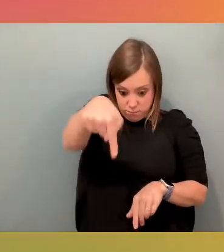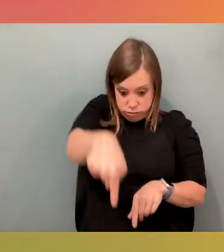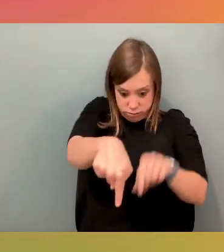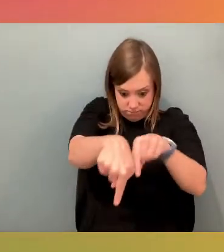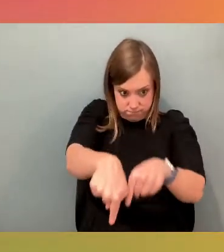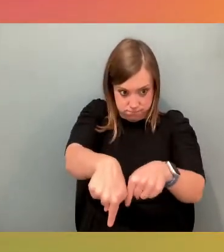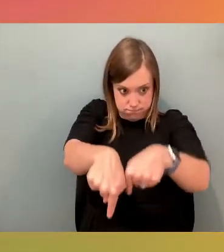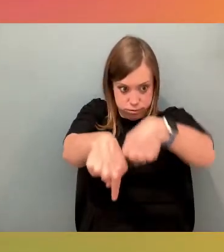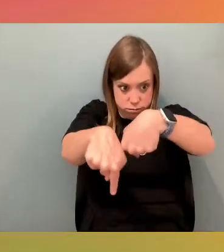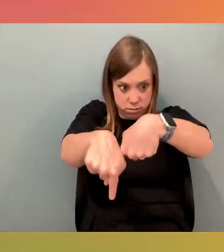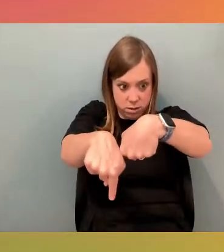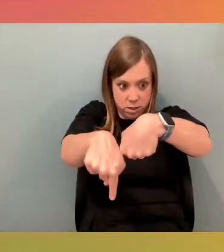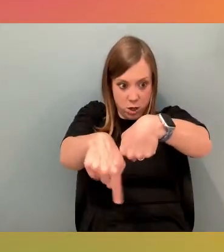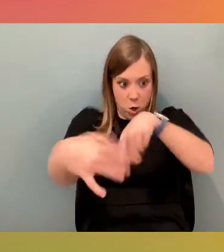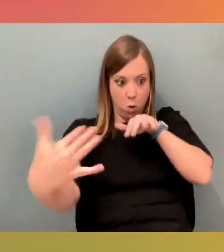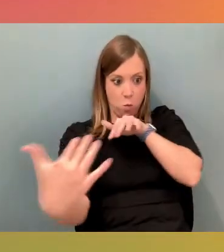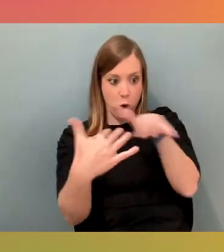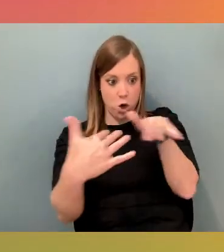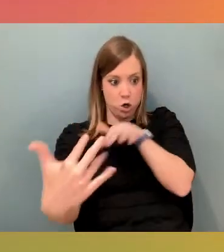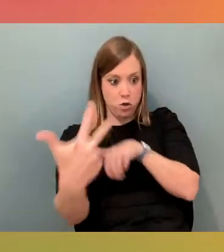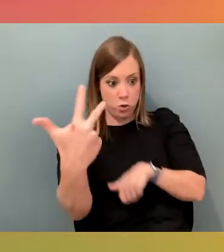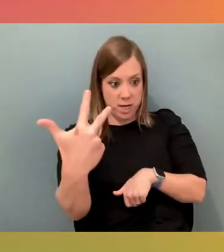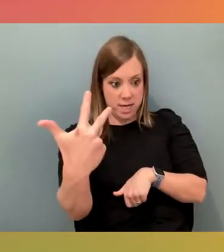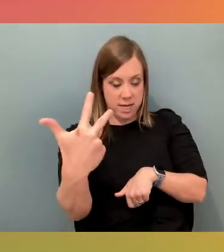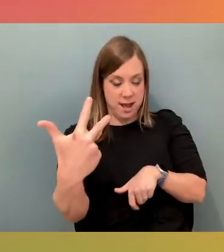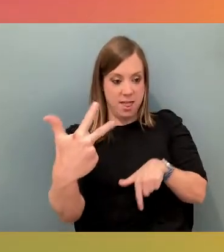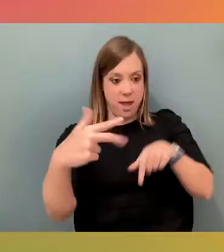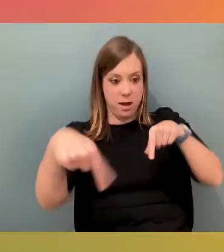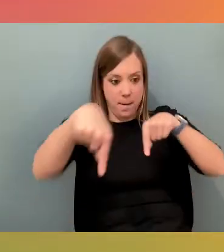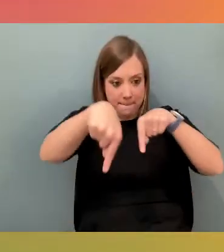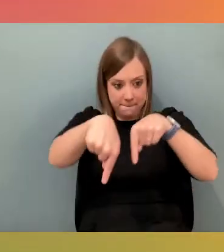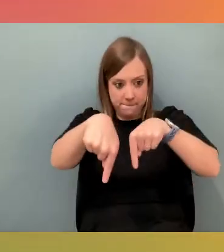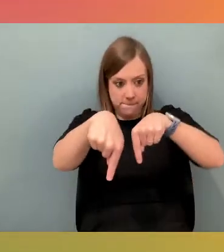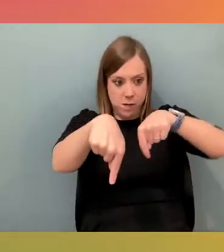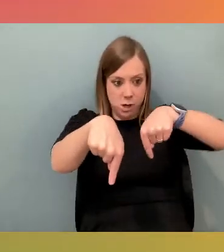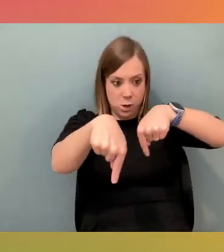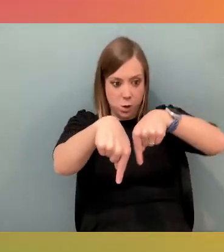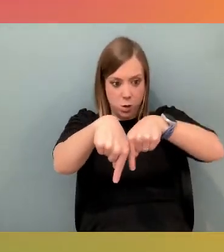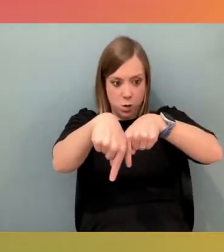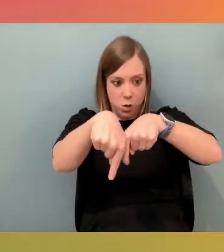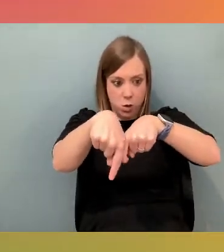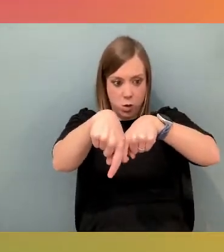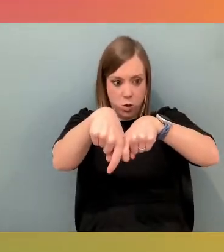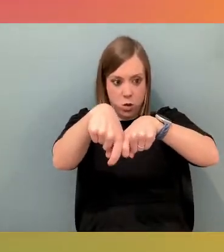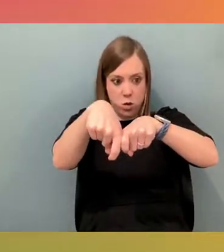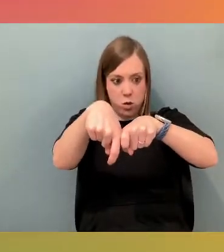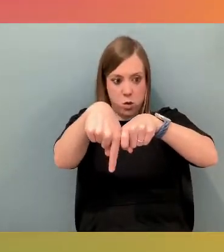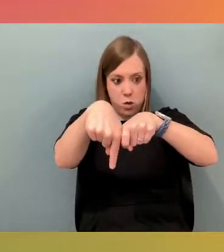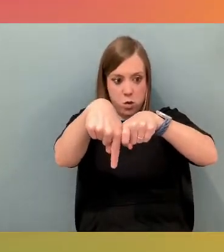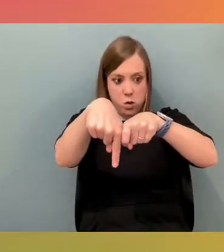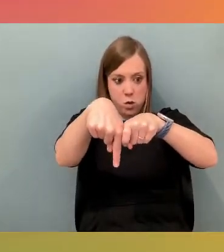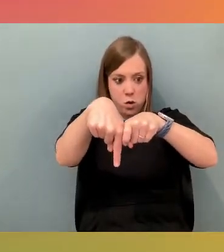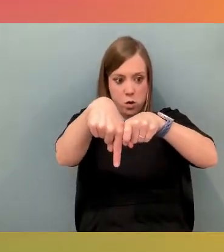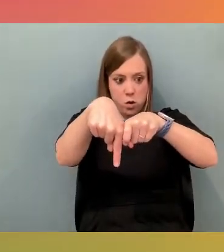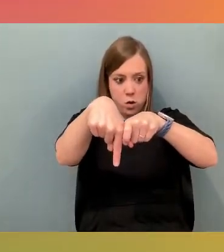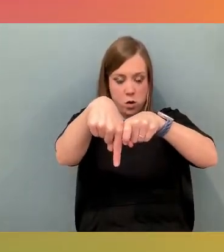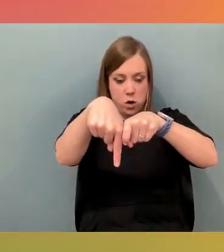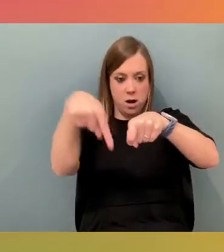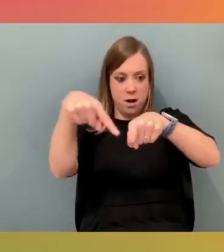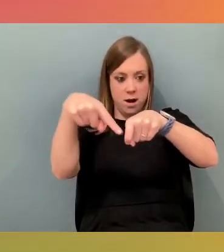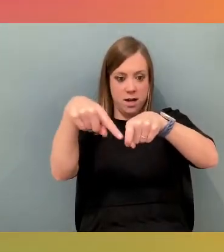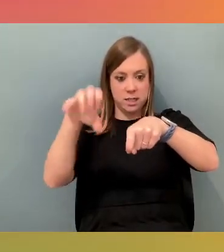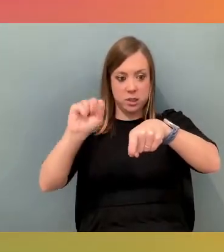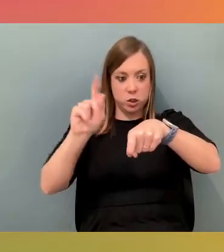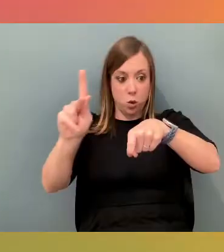and doing your best, coming to stork pose, left knee draws up, and then chair pose with our figure